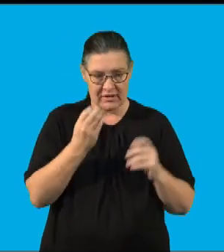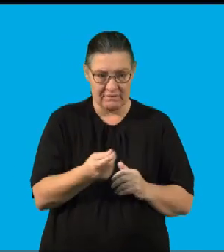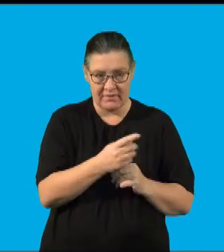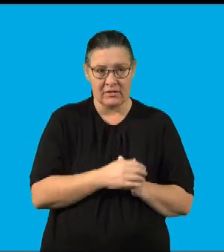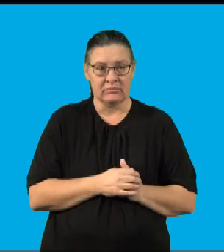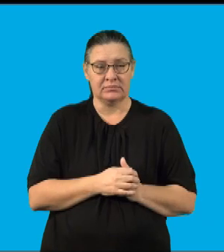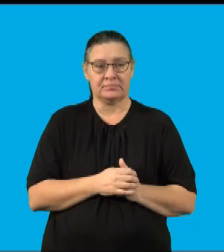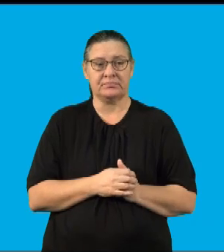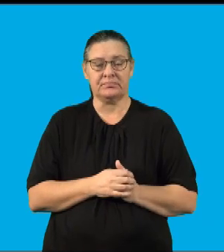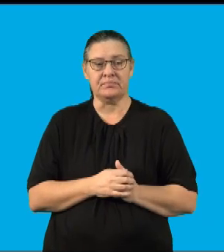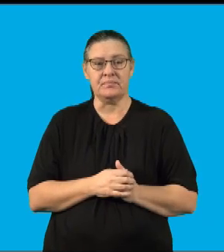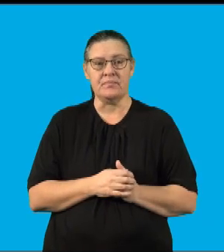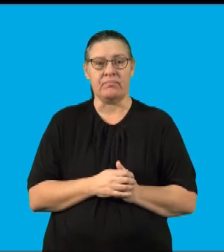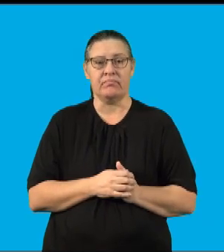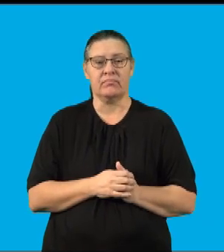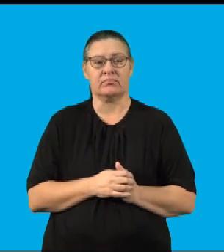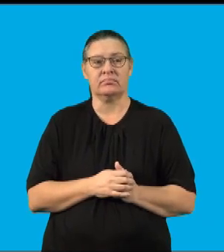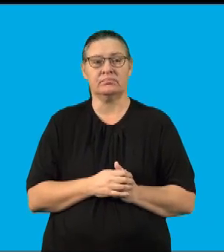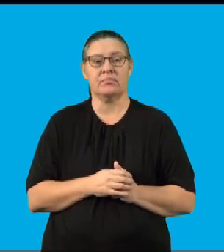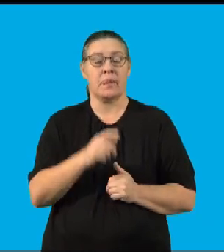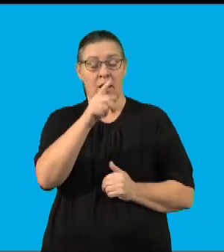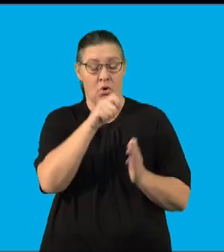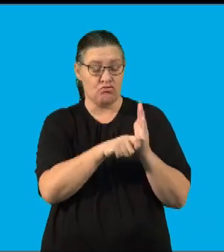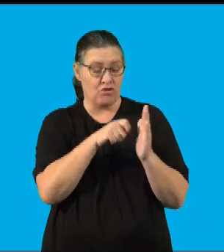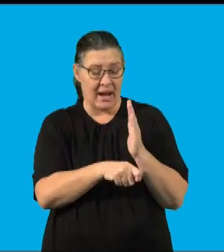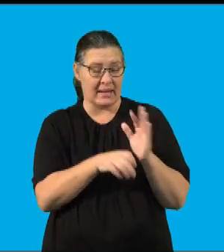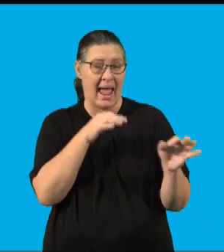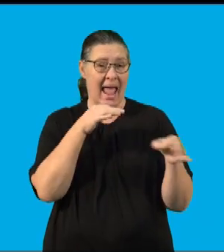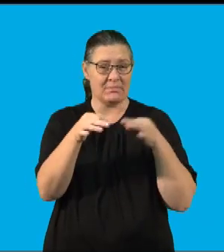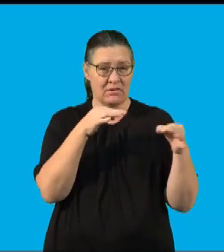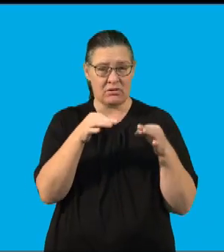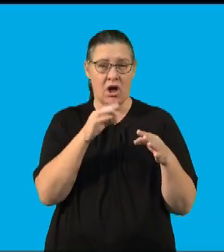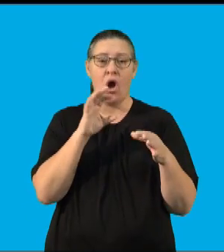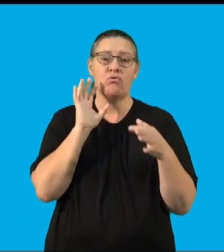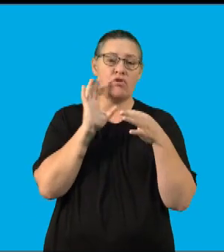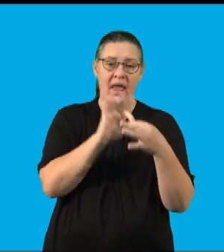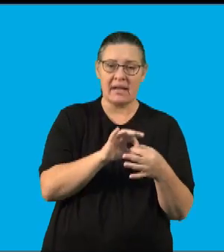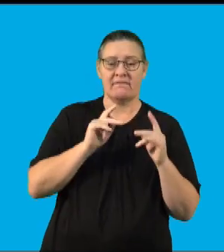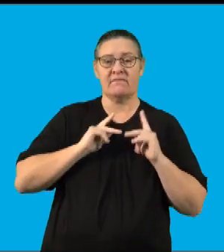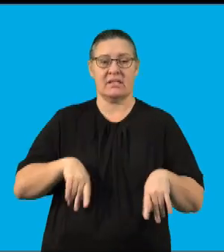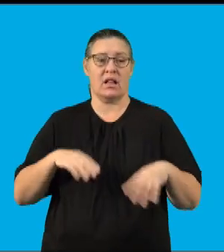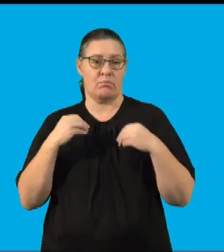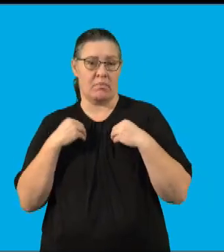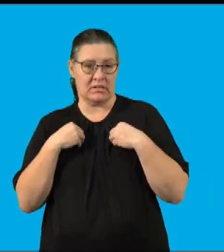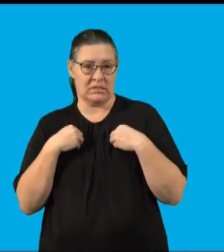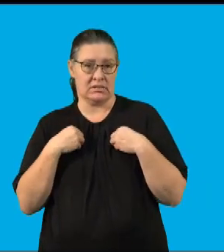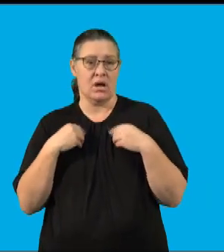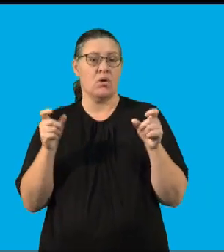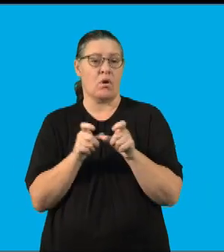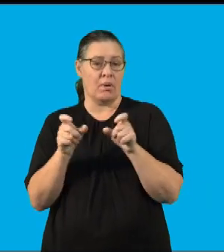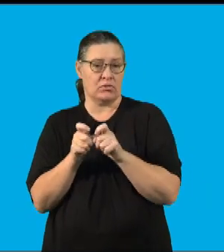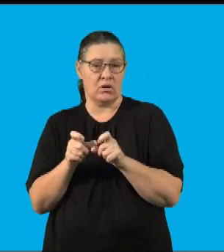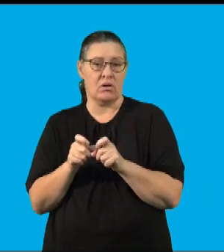papers. So we are saying that when writing explanations that are related to the physical properties of compounds, we